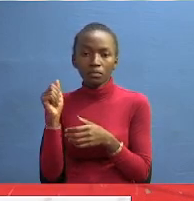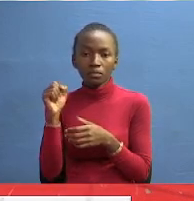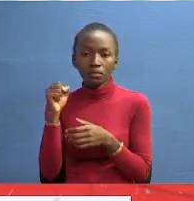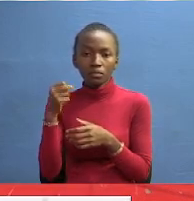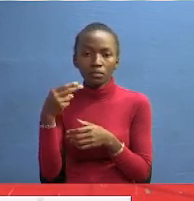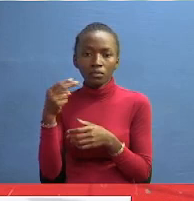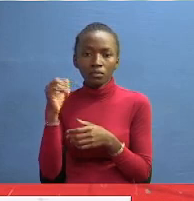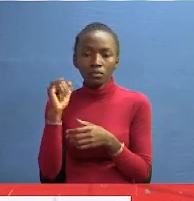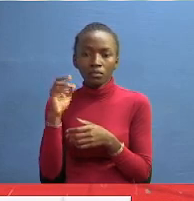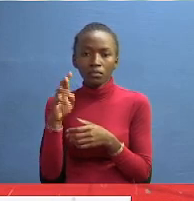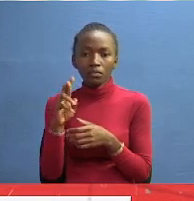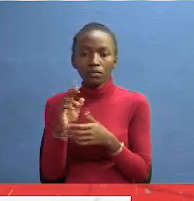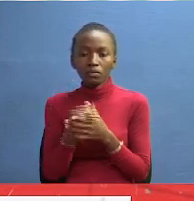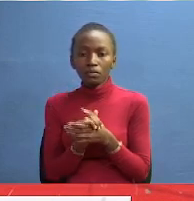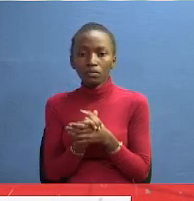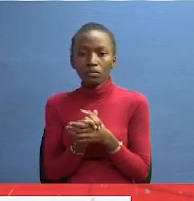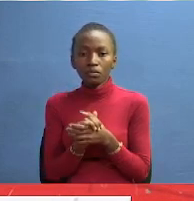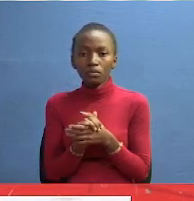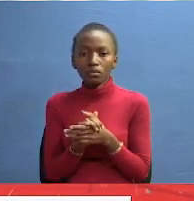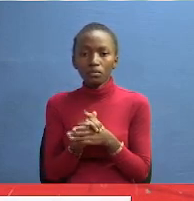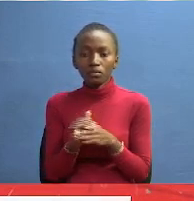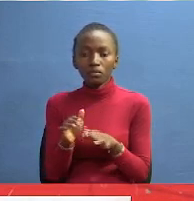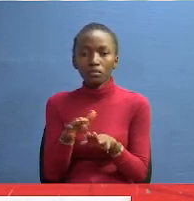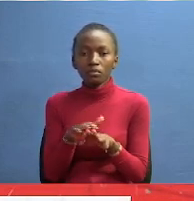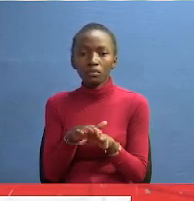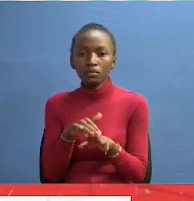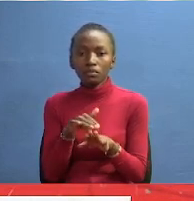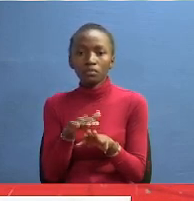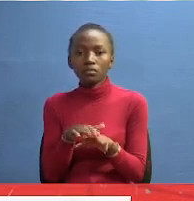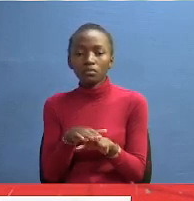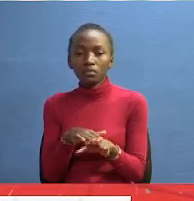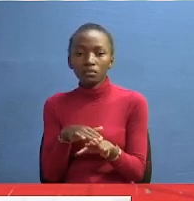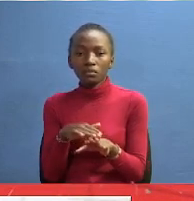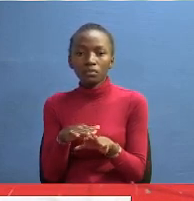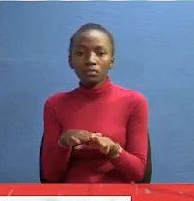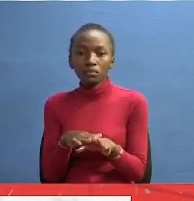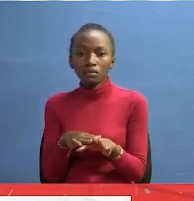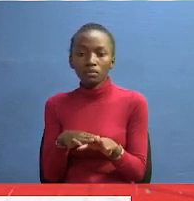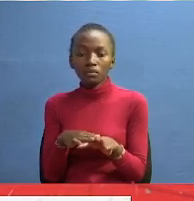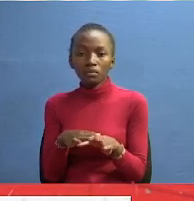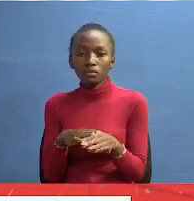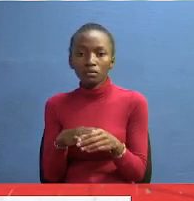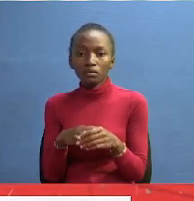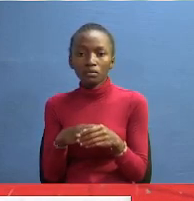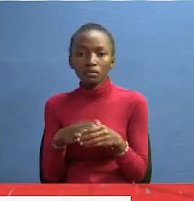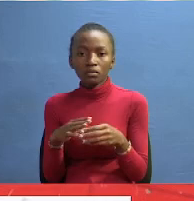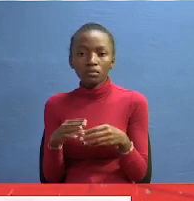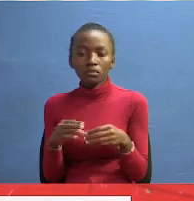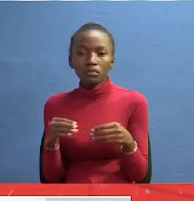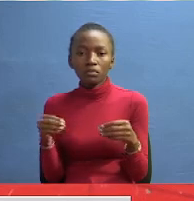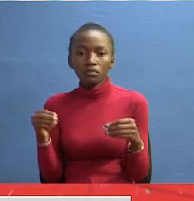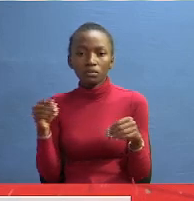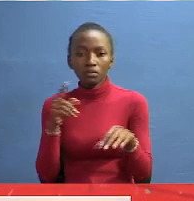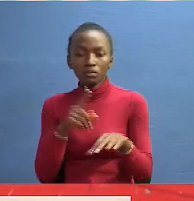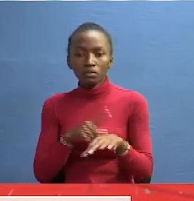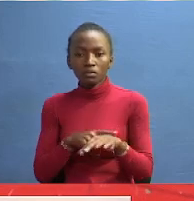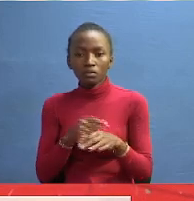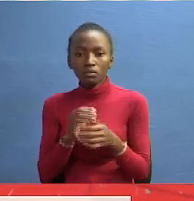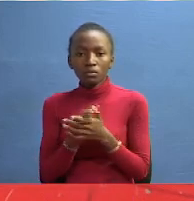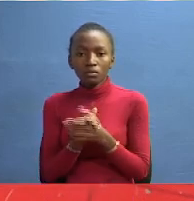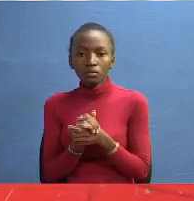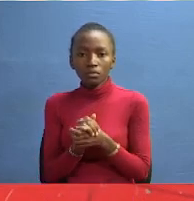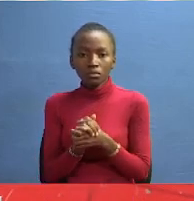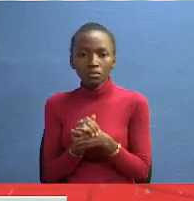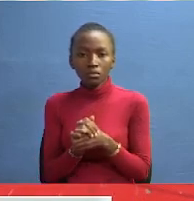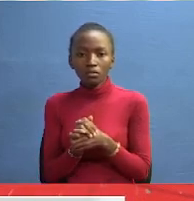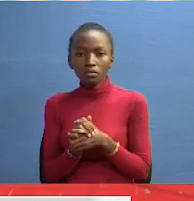Out of it, of course, slowly but surely, as much as it took quite long from 1993 to 2005, but